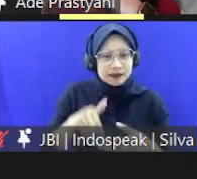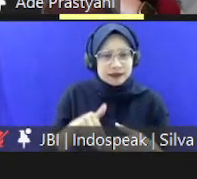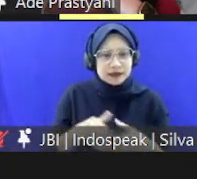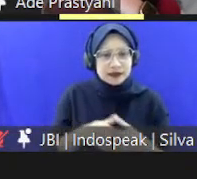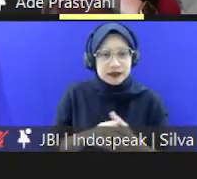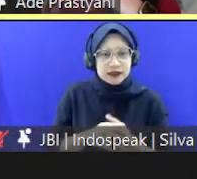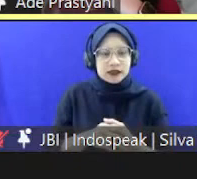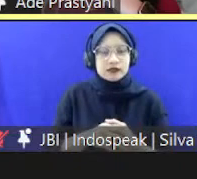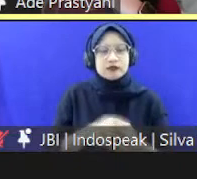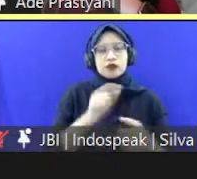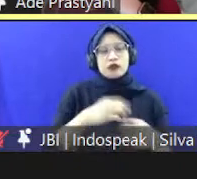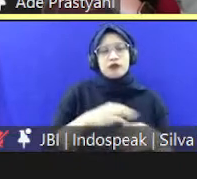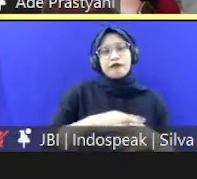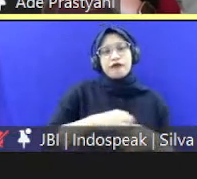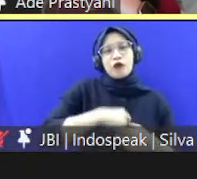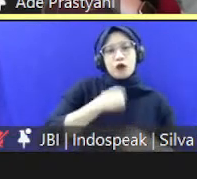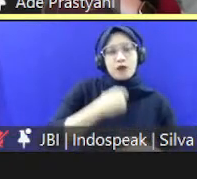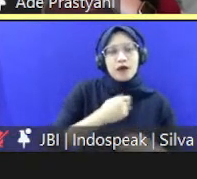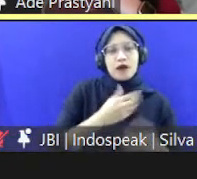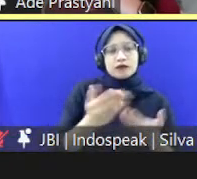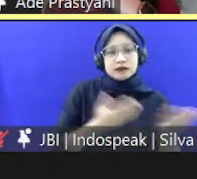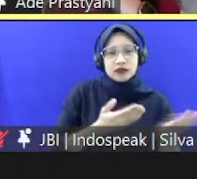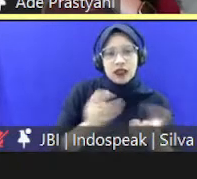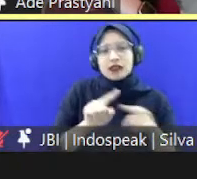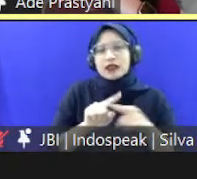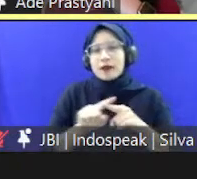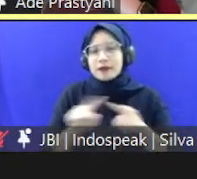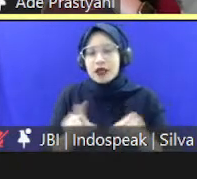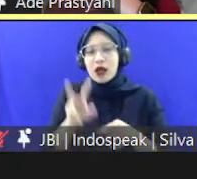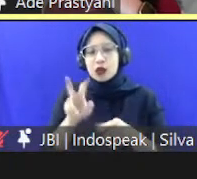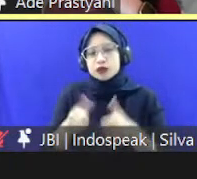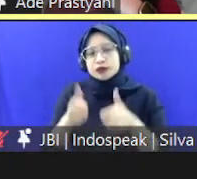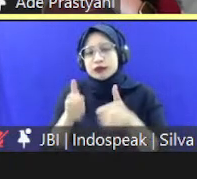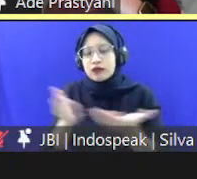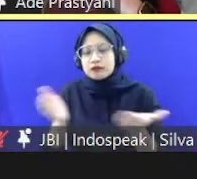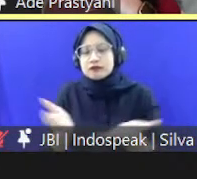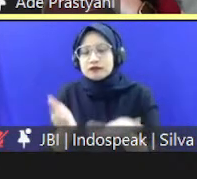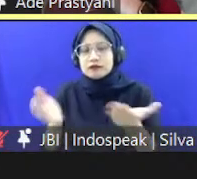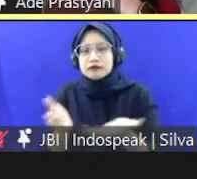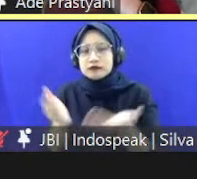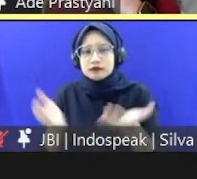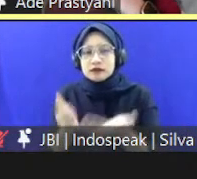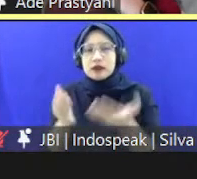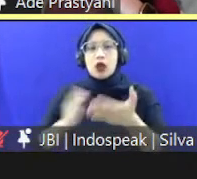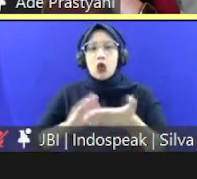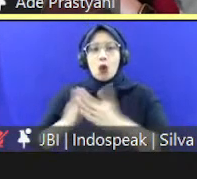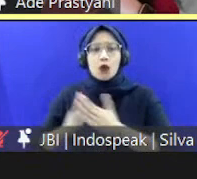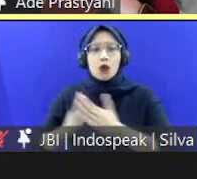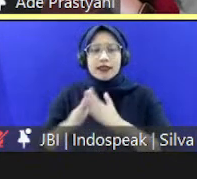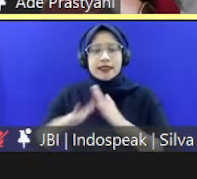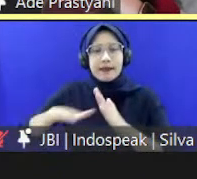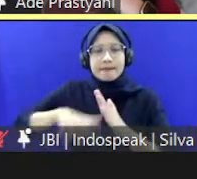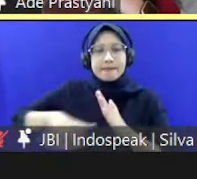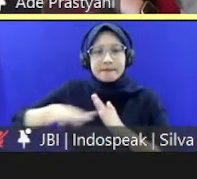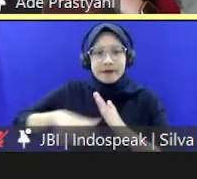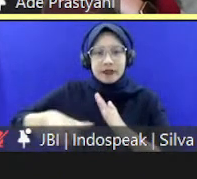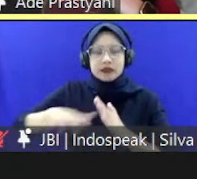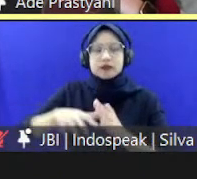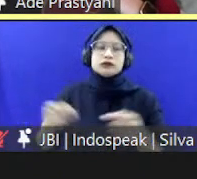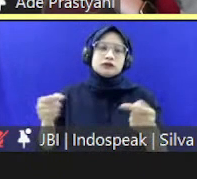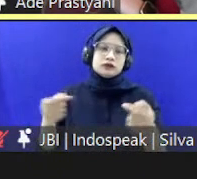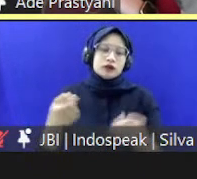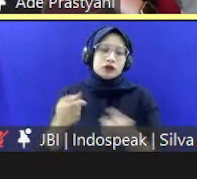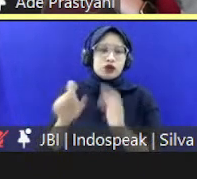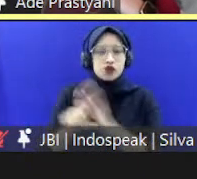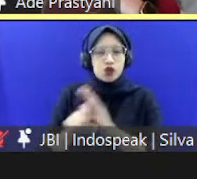health care, but also in recognizing informal care actors. Community-based approach to solving Pasung in particular, and in mental health care